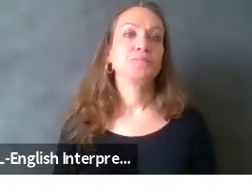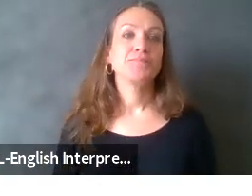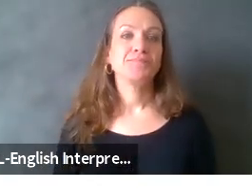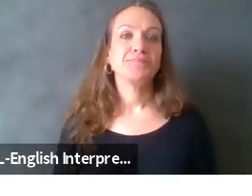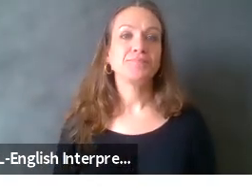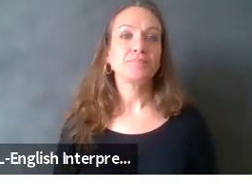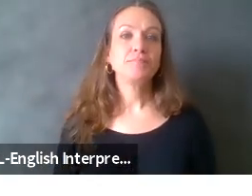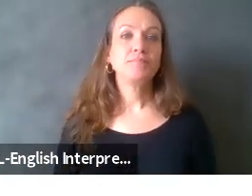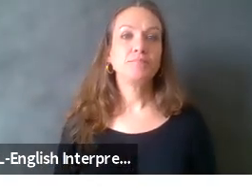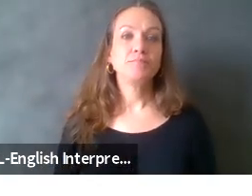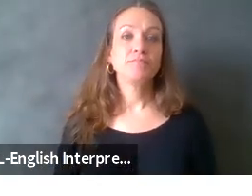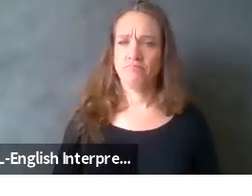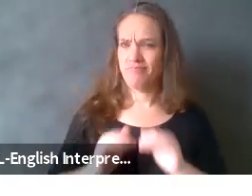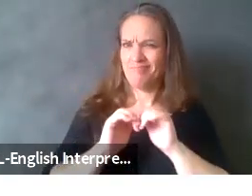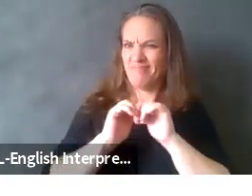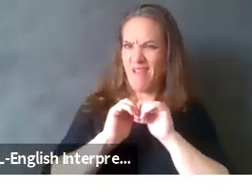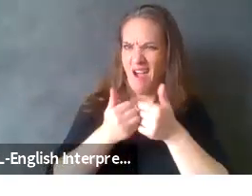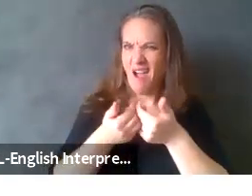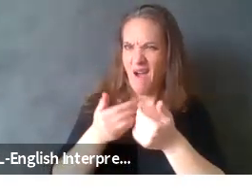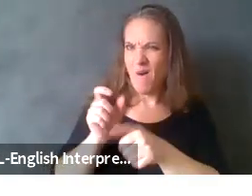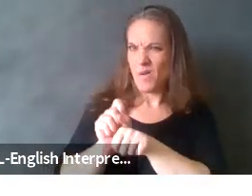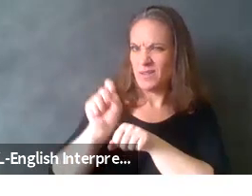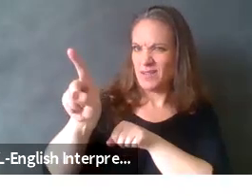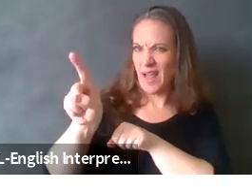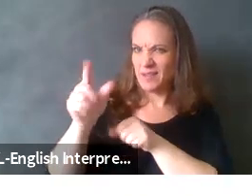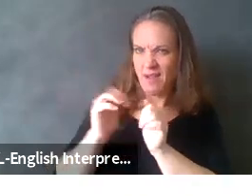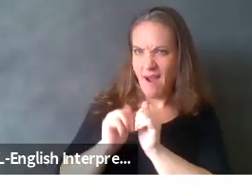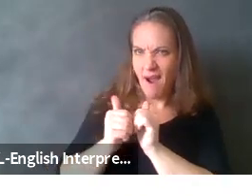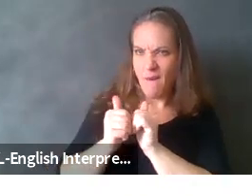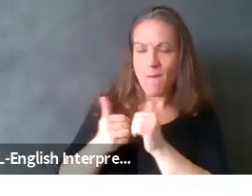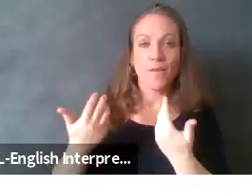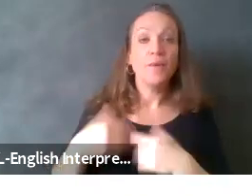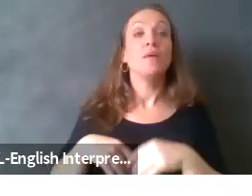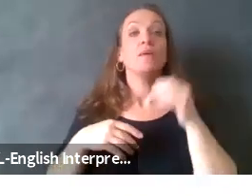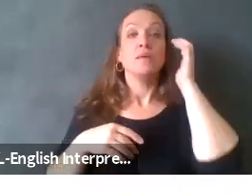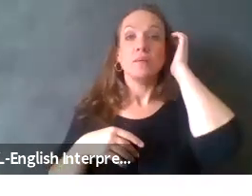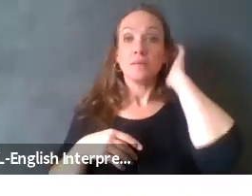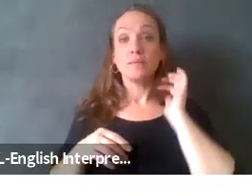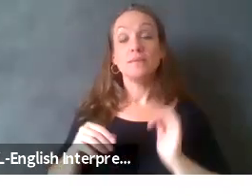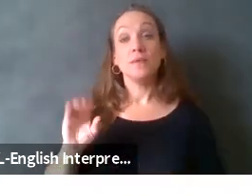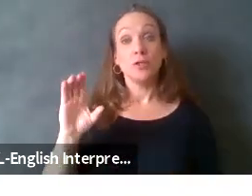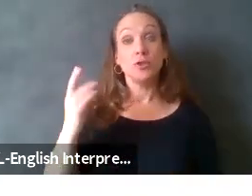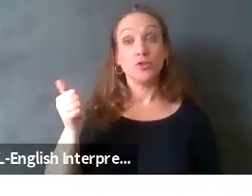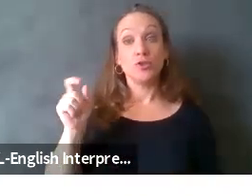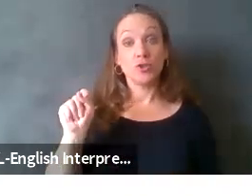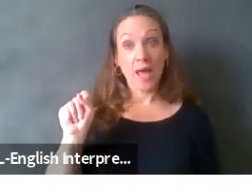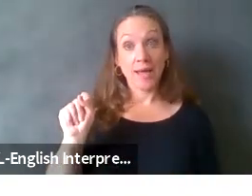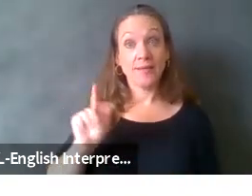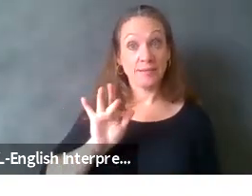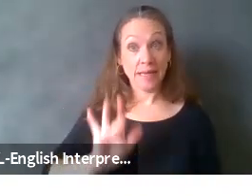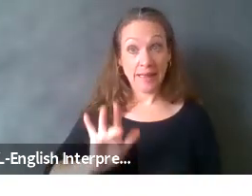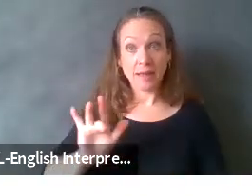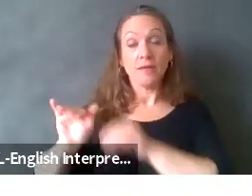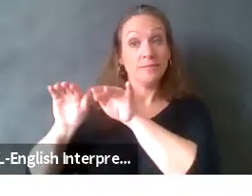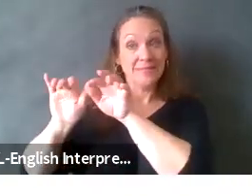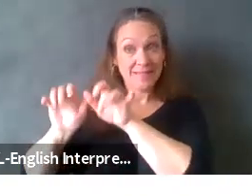To submit your questions, as shown on the screen, you can type them into the chat area text box, or if